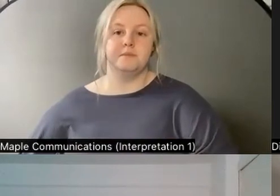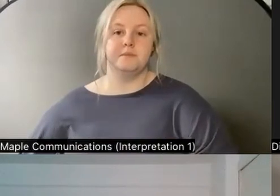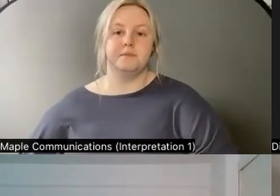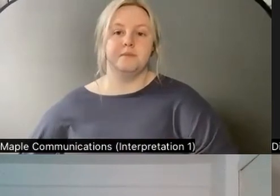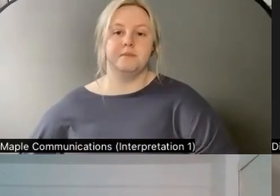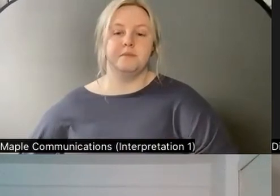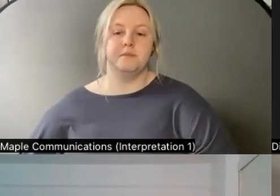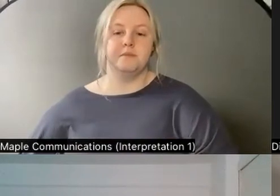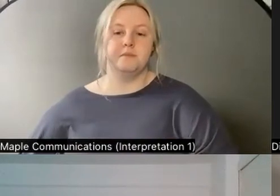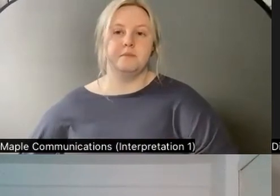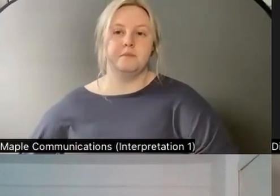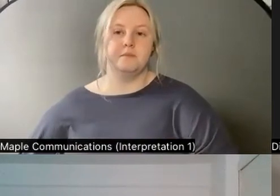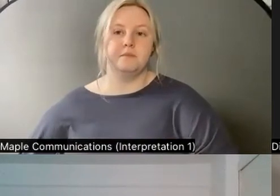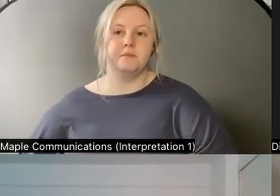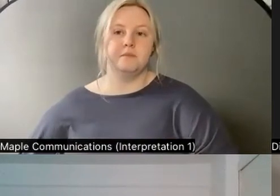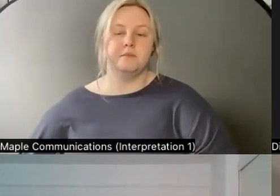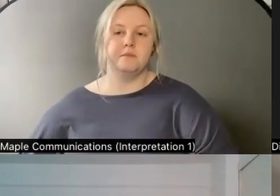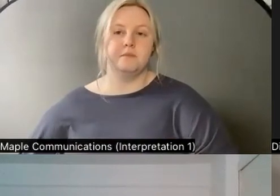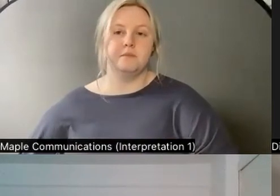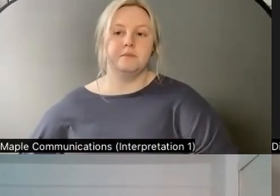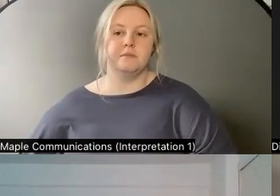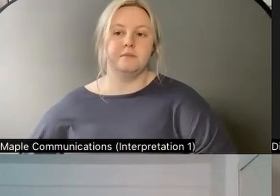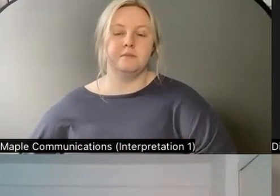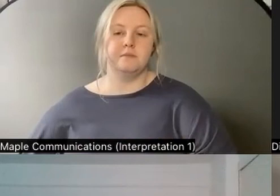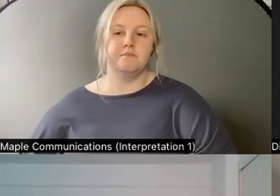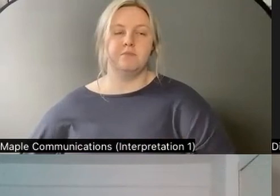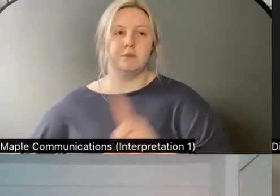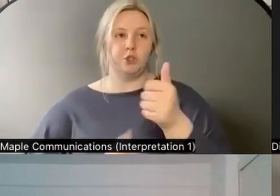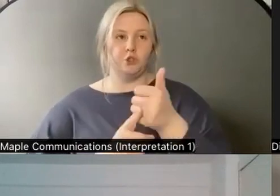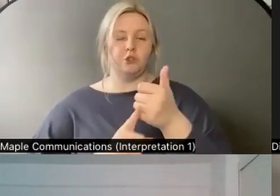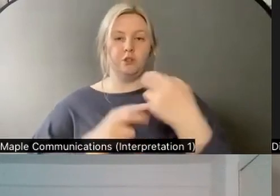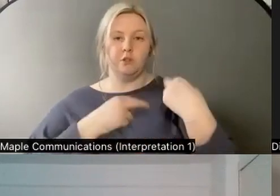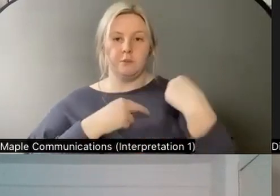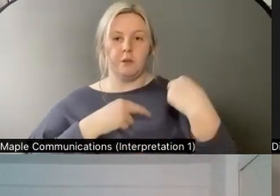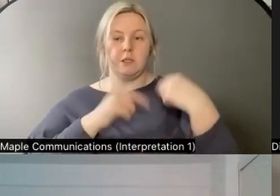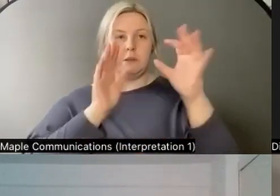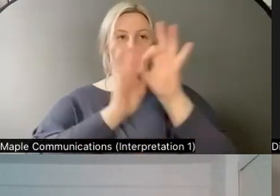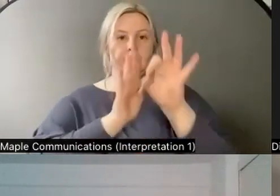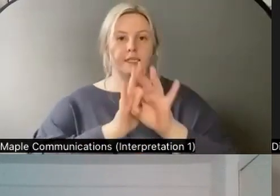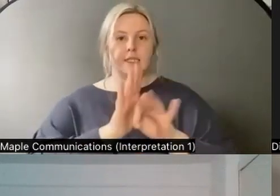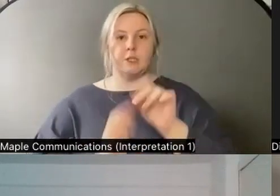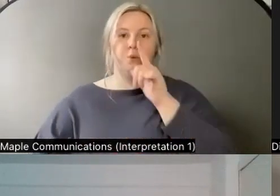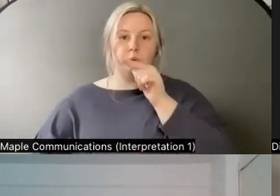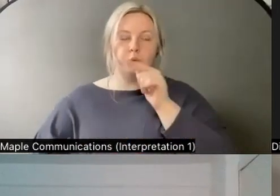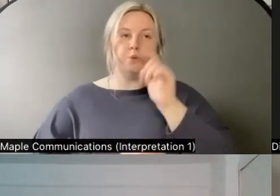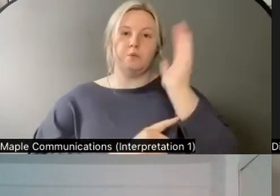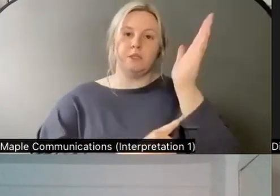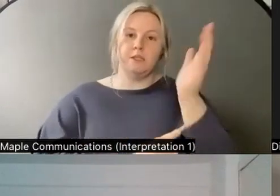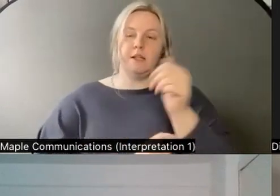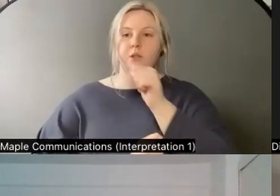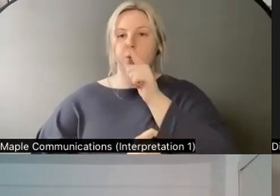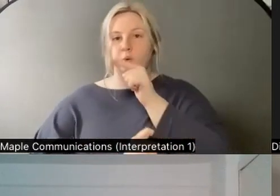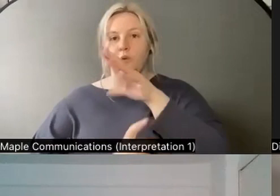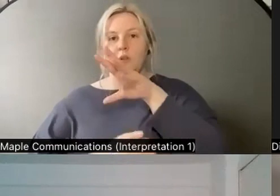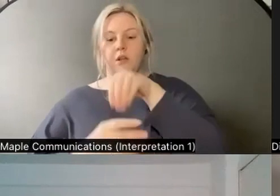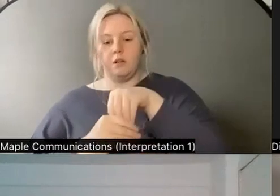the casting director, doing some excellent work on who comes onto these panels